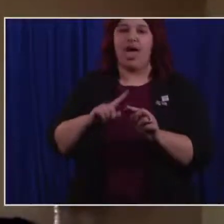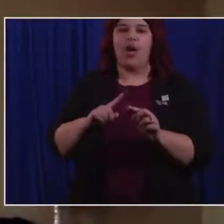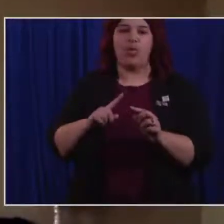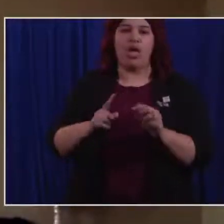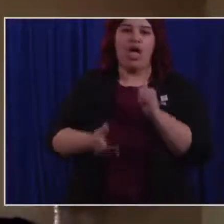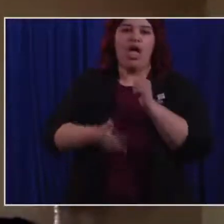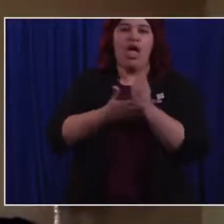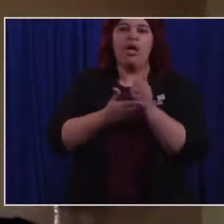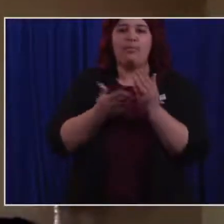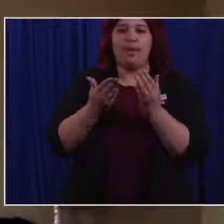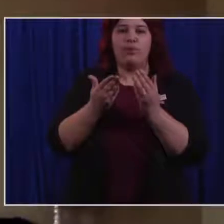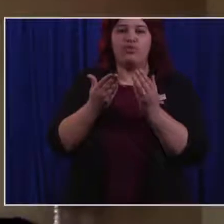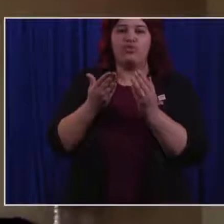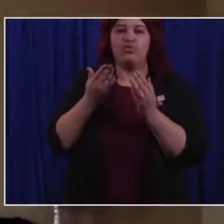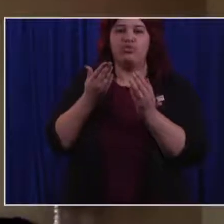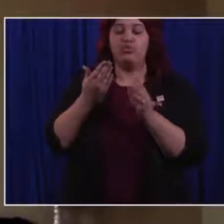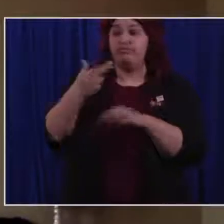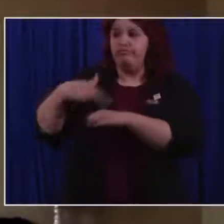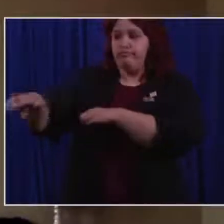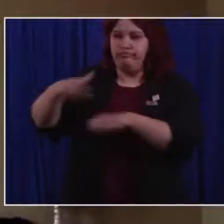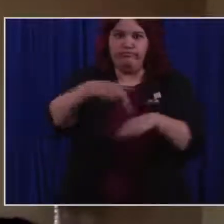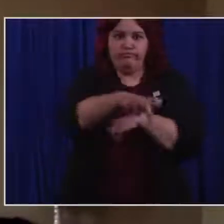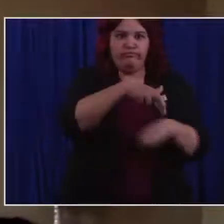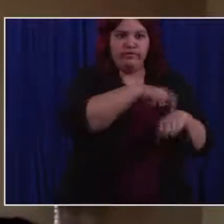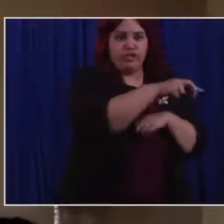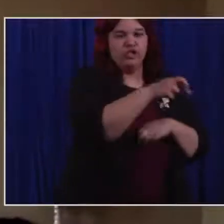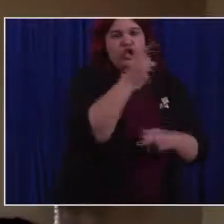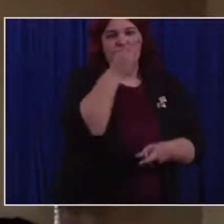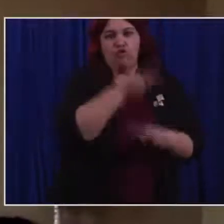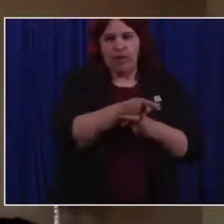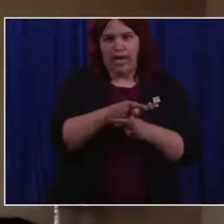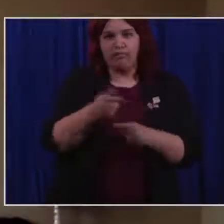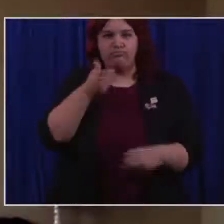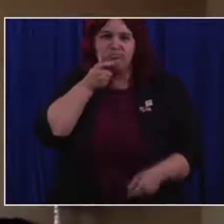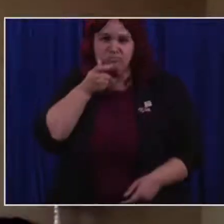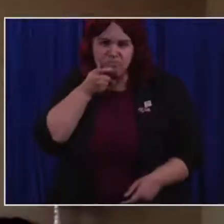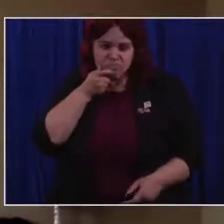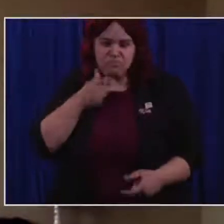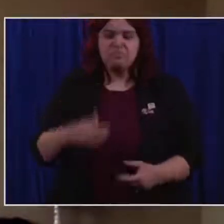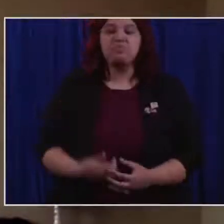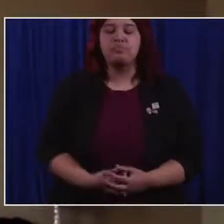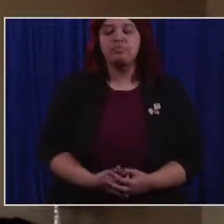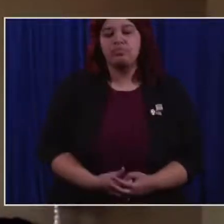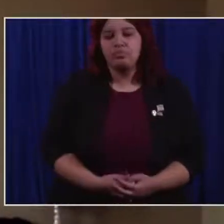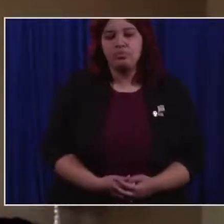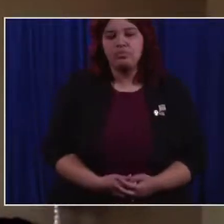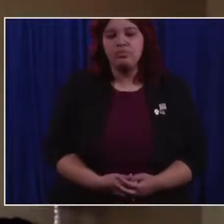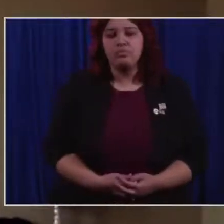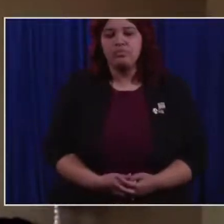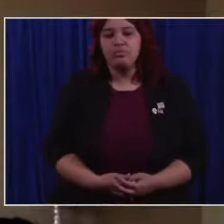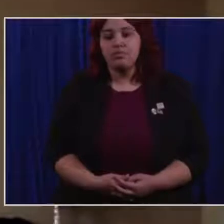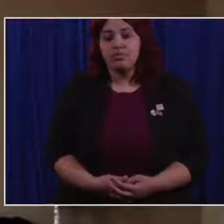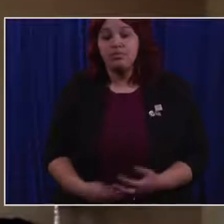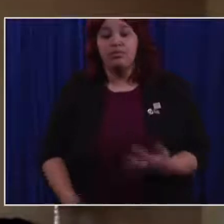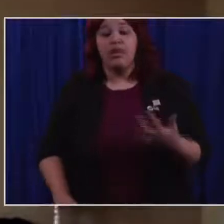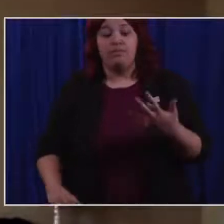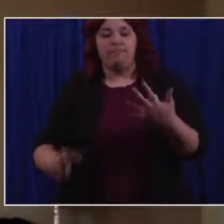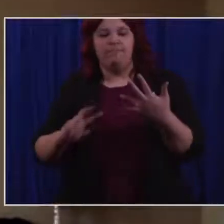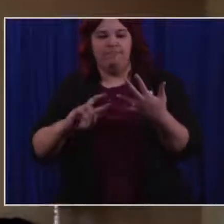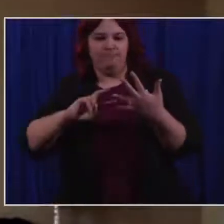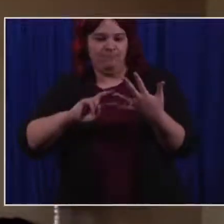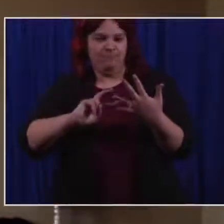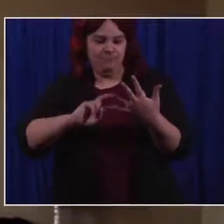in wrapping up my comments for today, there's two additional areas that are coming out of our findings. First of all,